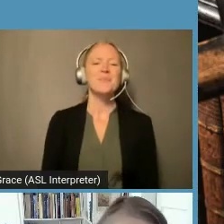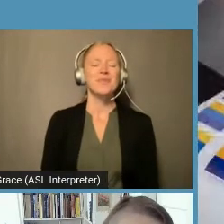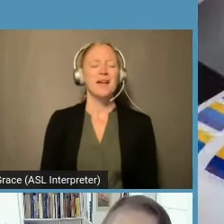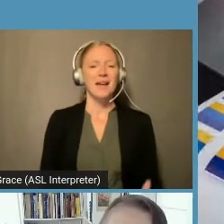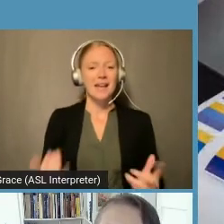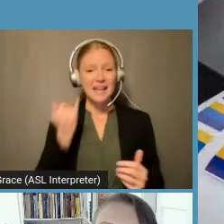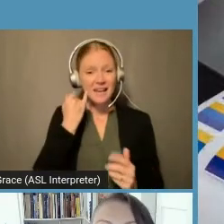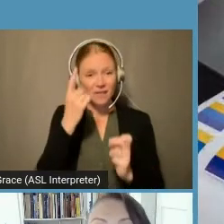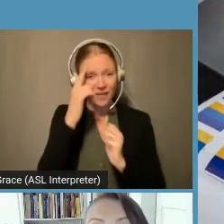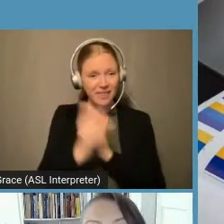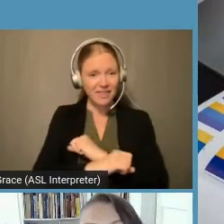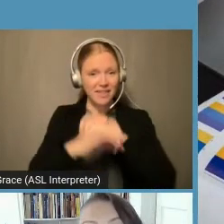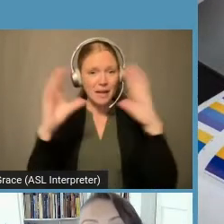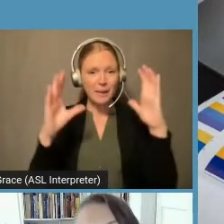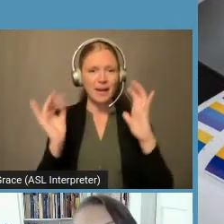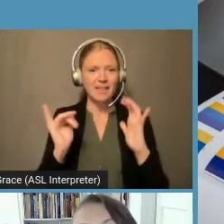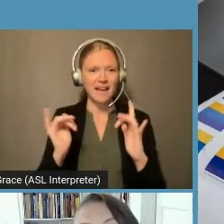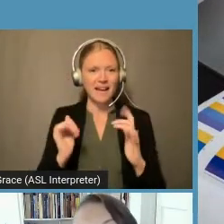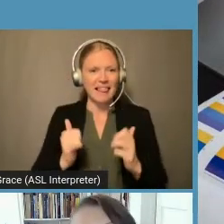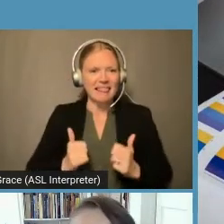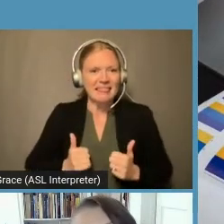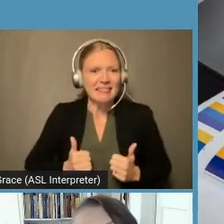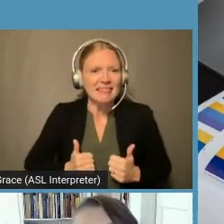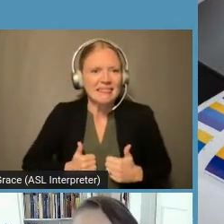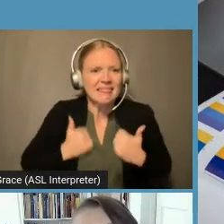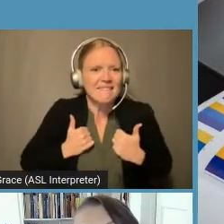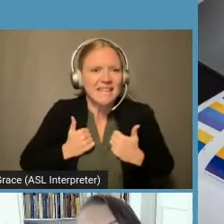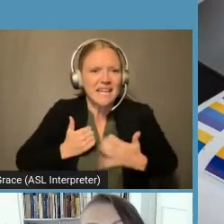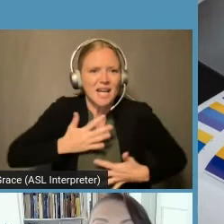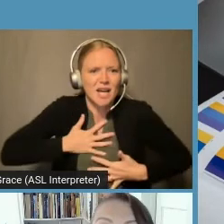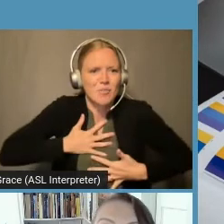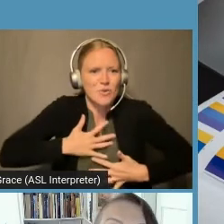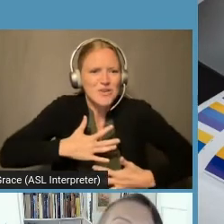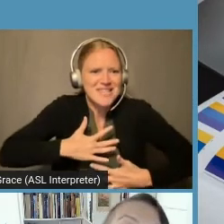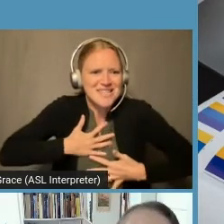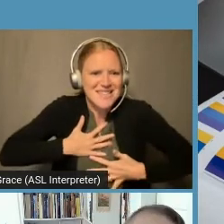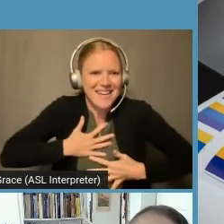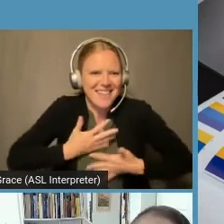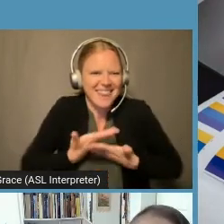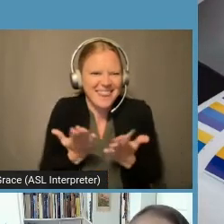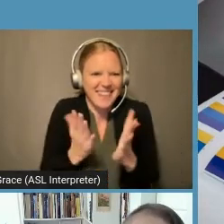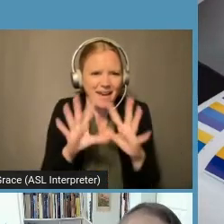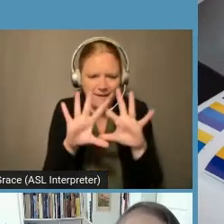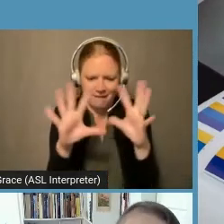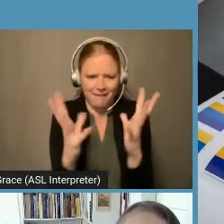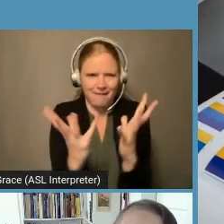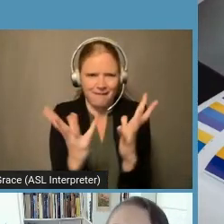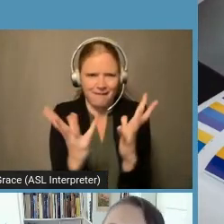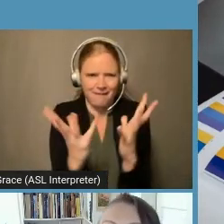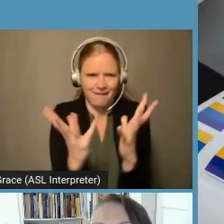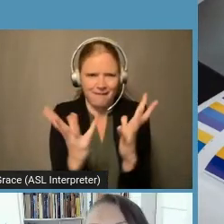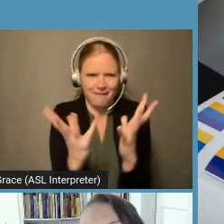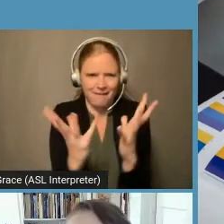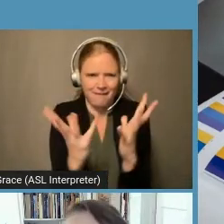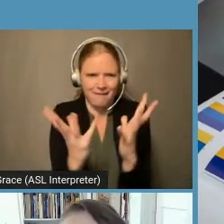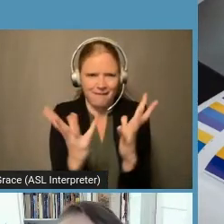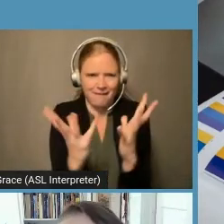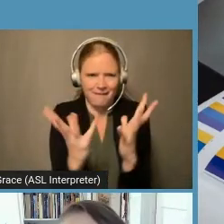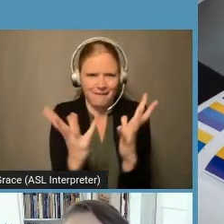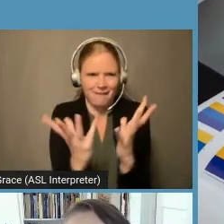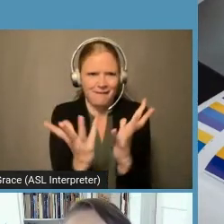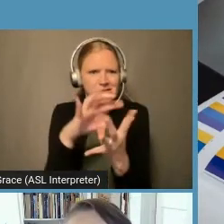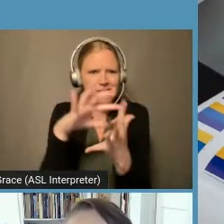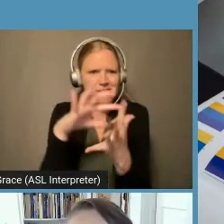instead as this living, breathing thing that is always a work in progress, is made as a